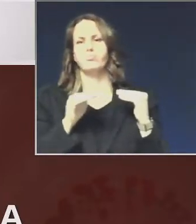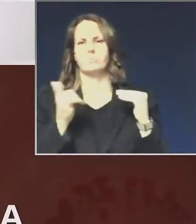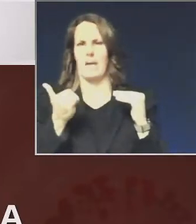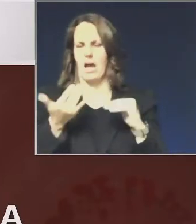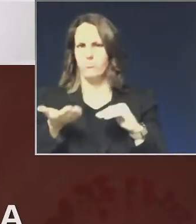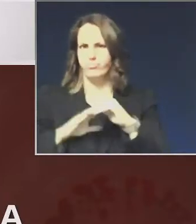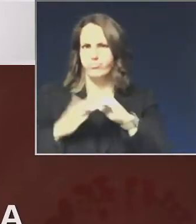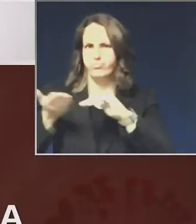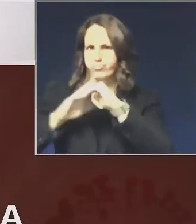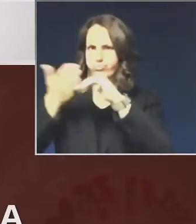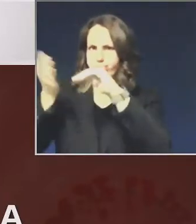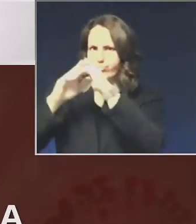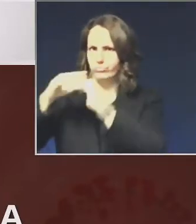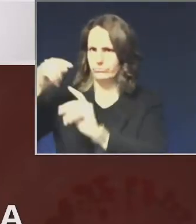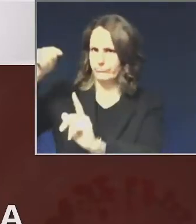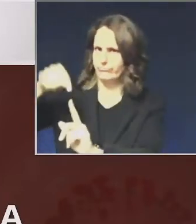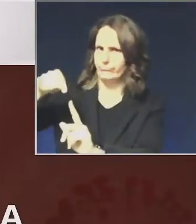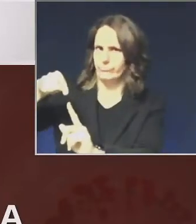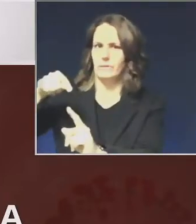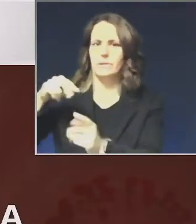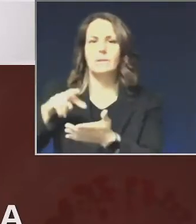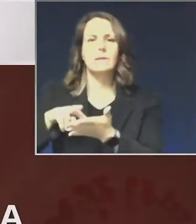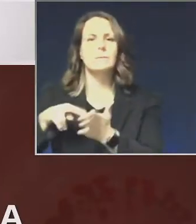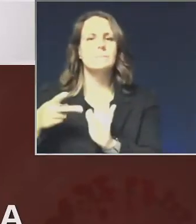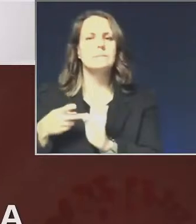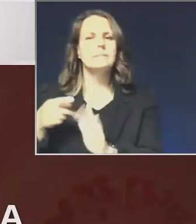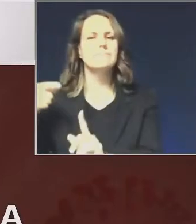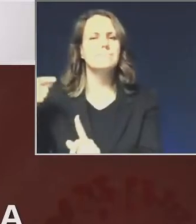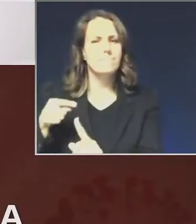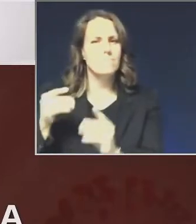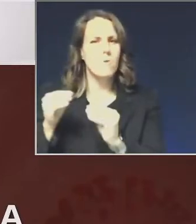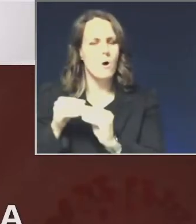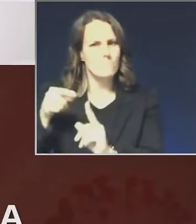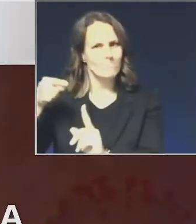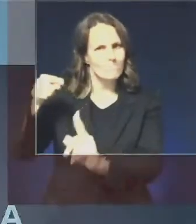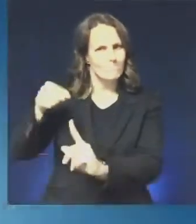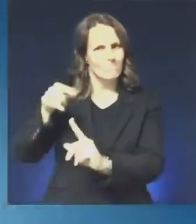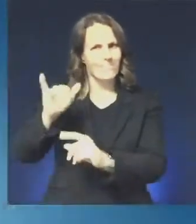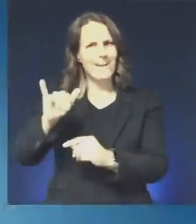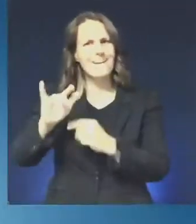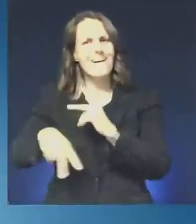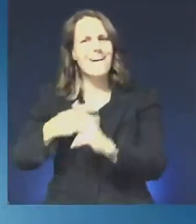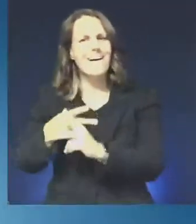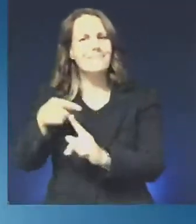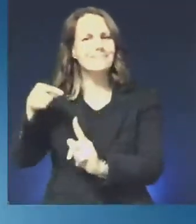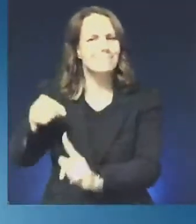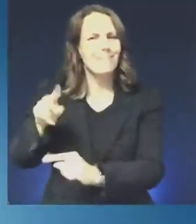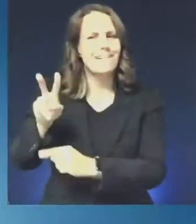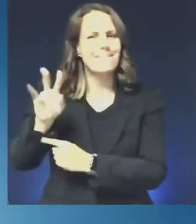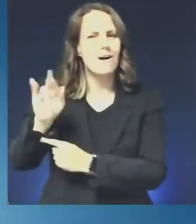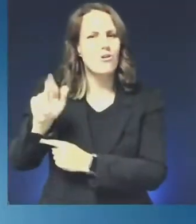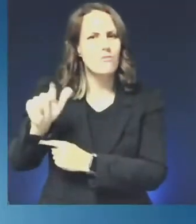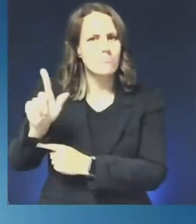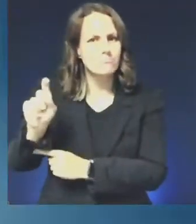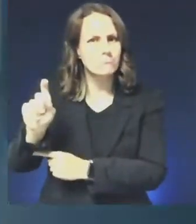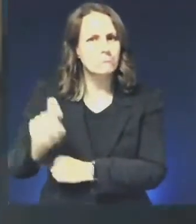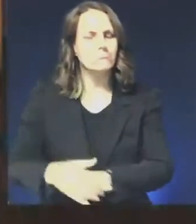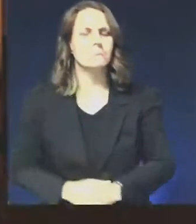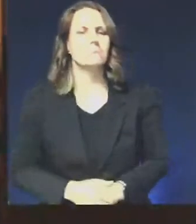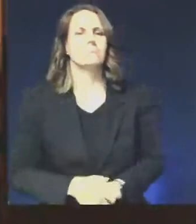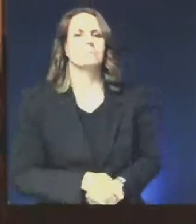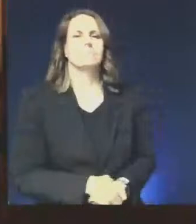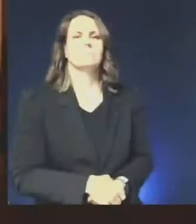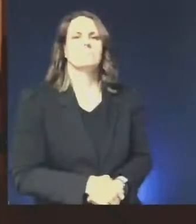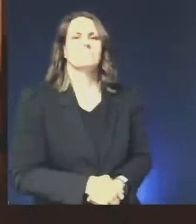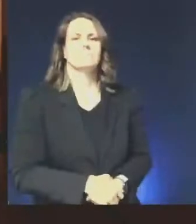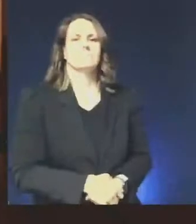are in fact the Delta variant? Tell you about genomic sequencing is it is a surveillance